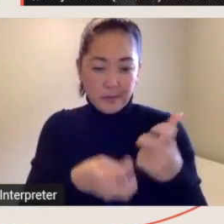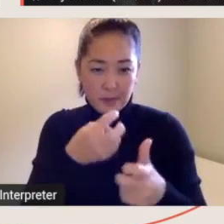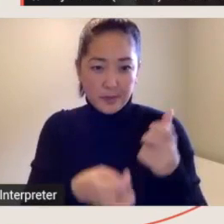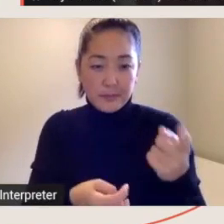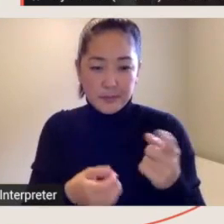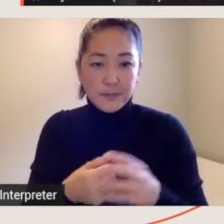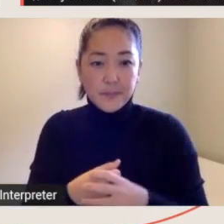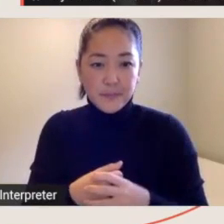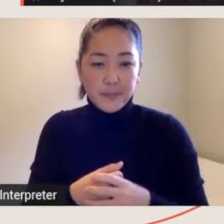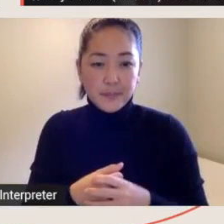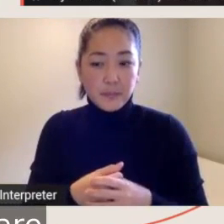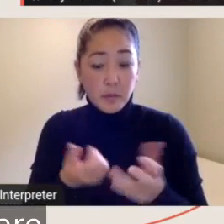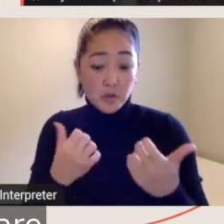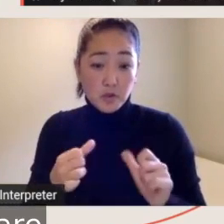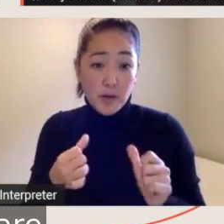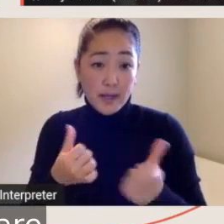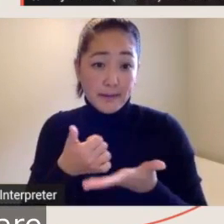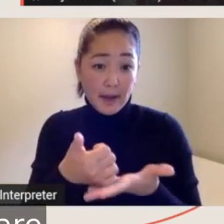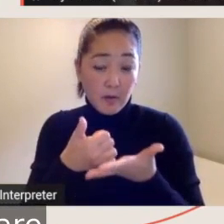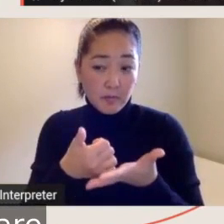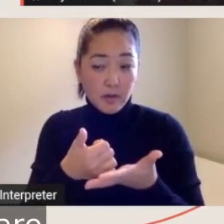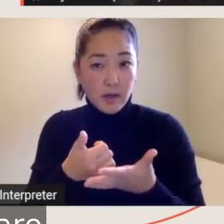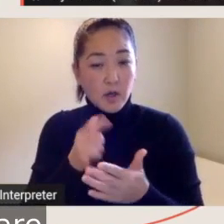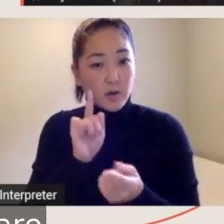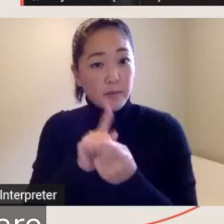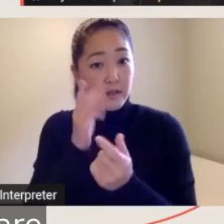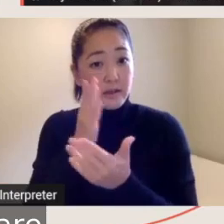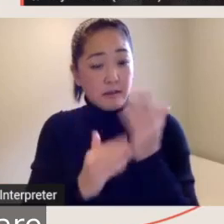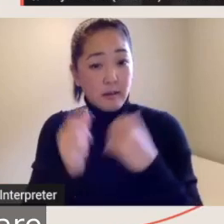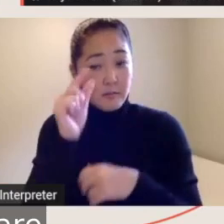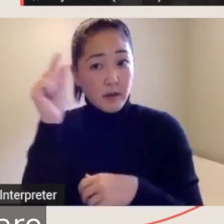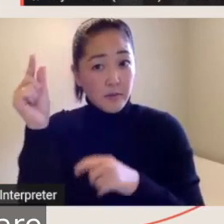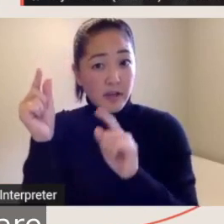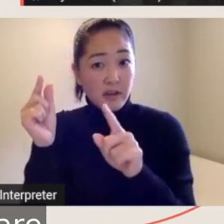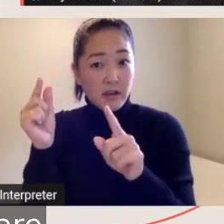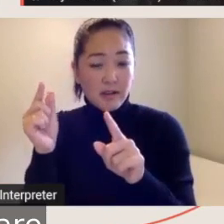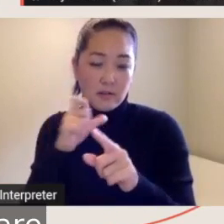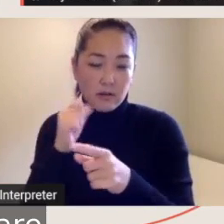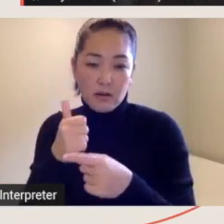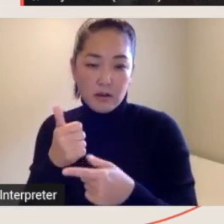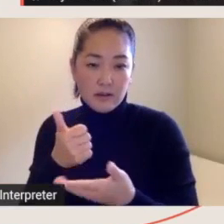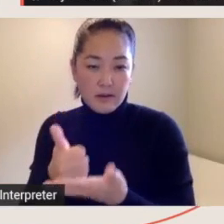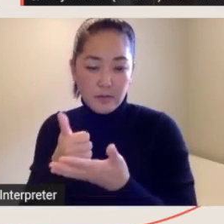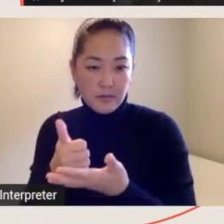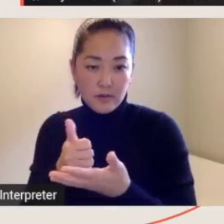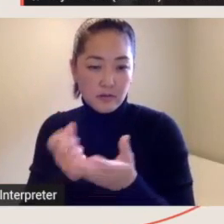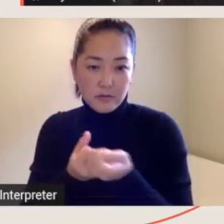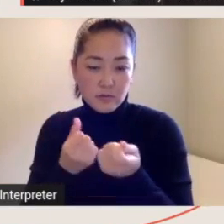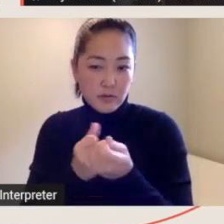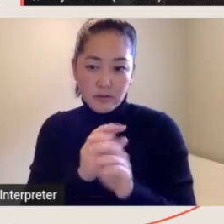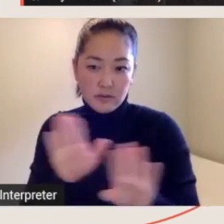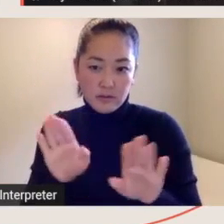Some are trying to be helpful, like we met some are not really that helpful, but